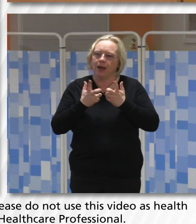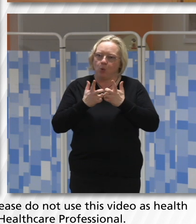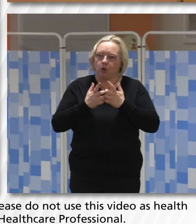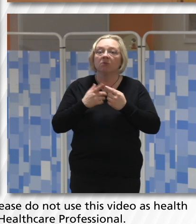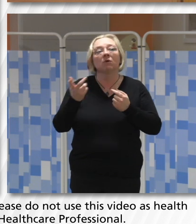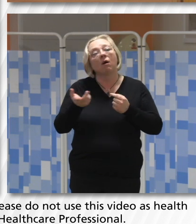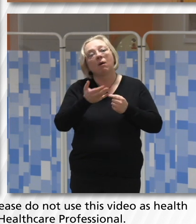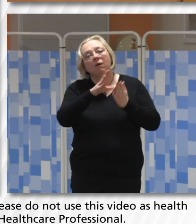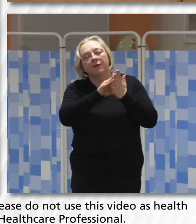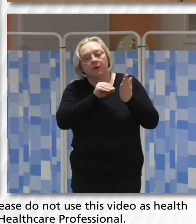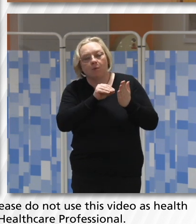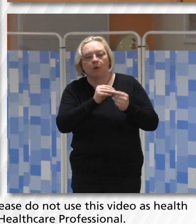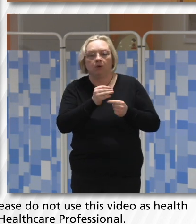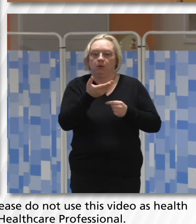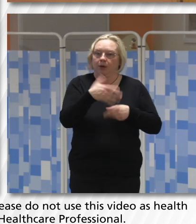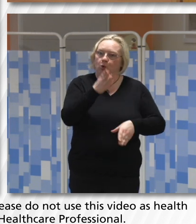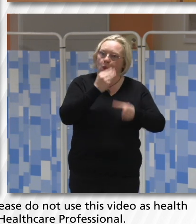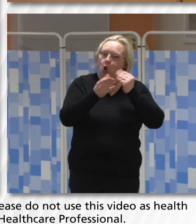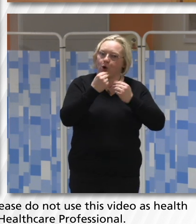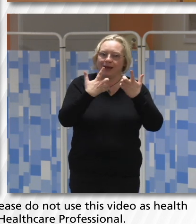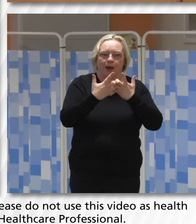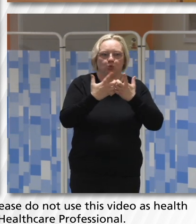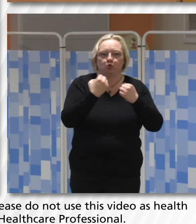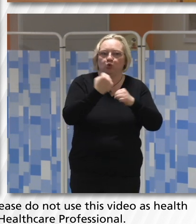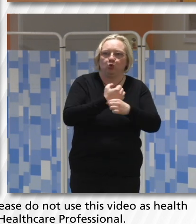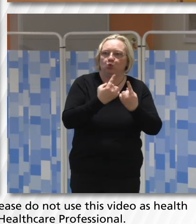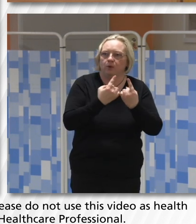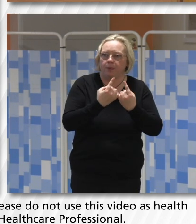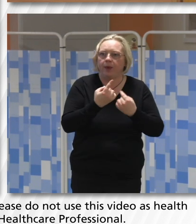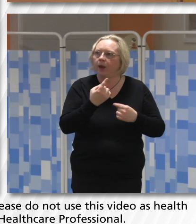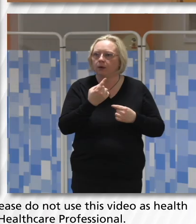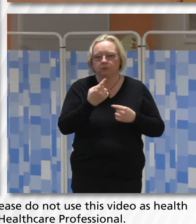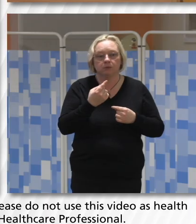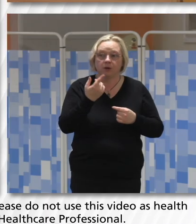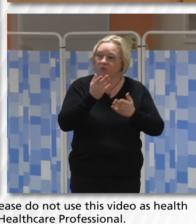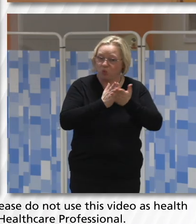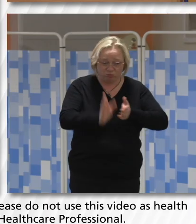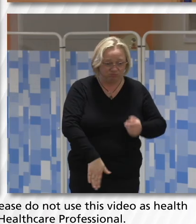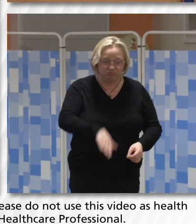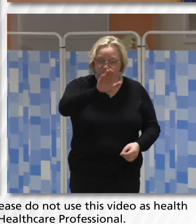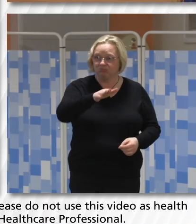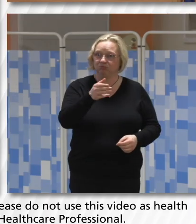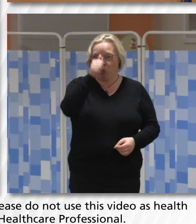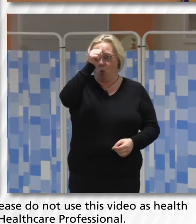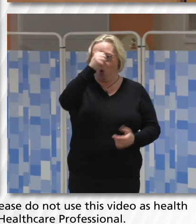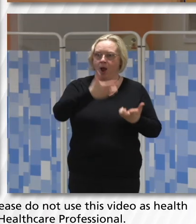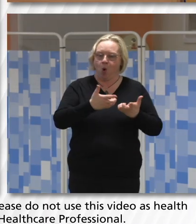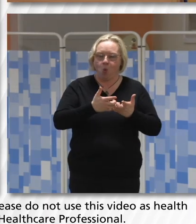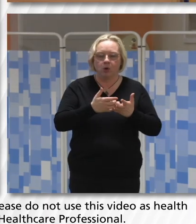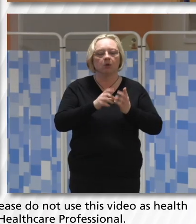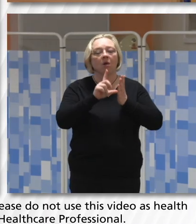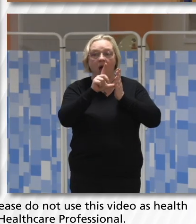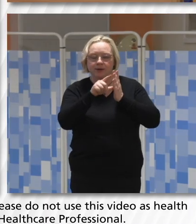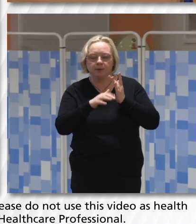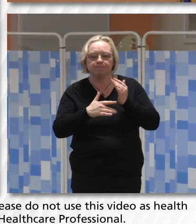do well that you didn't probably even notice you were learning when you were little, or sometimes later on. It's